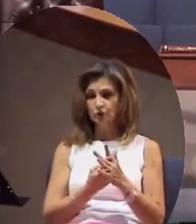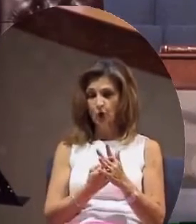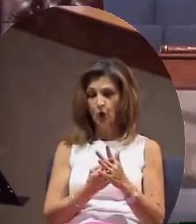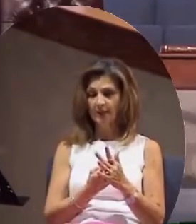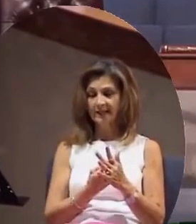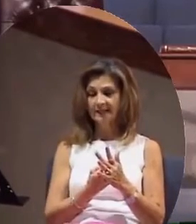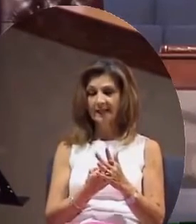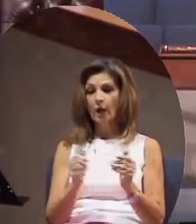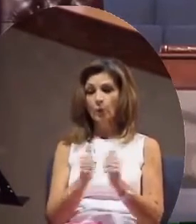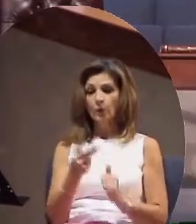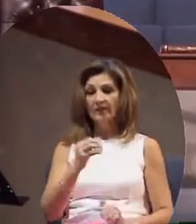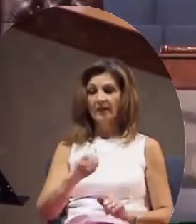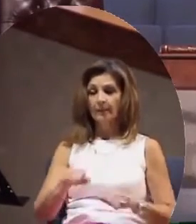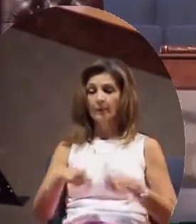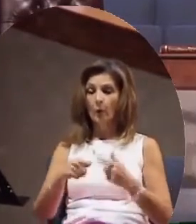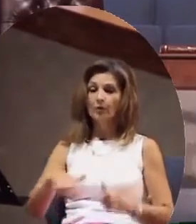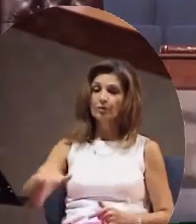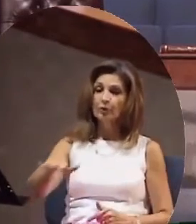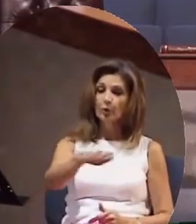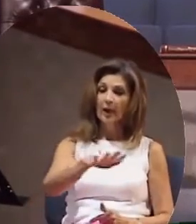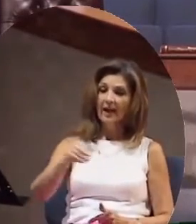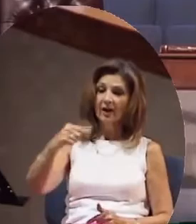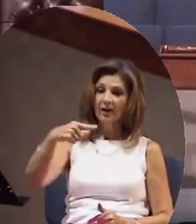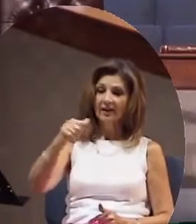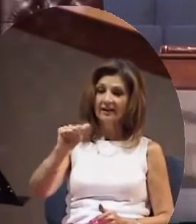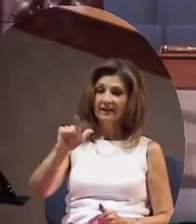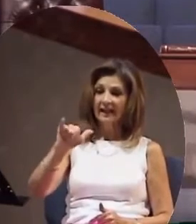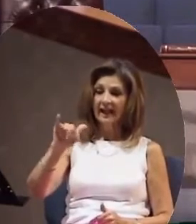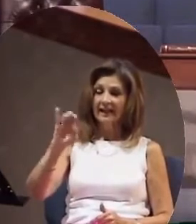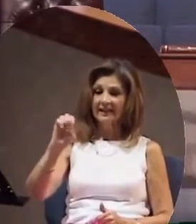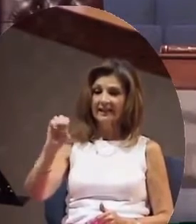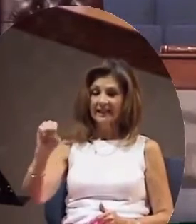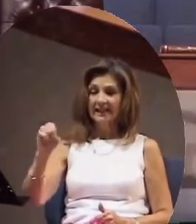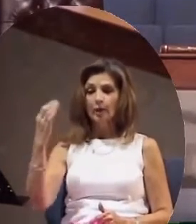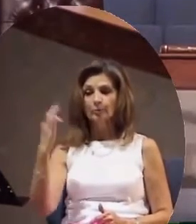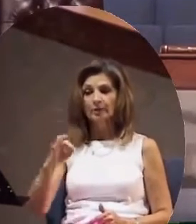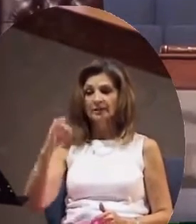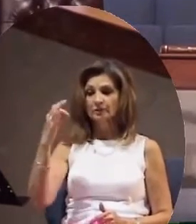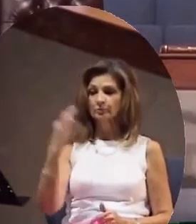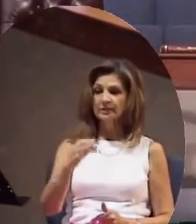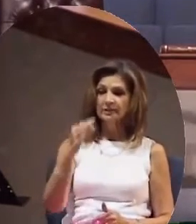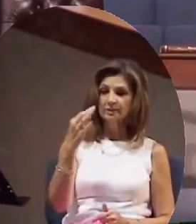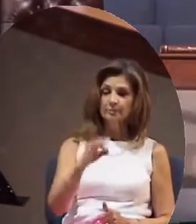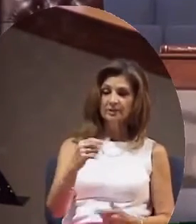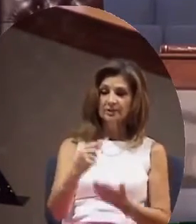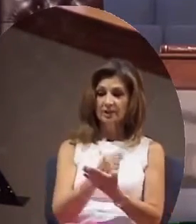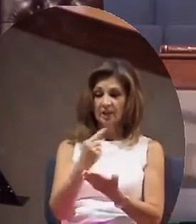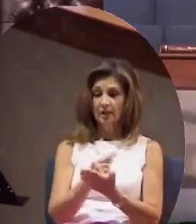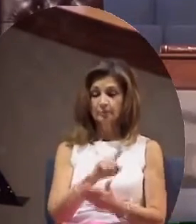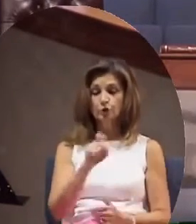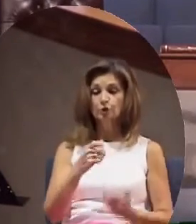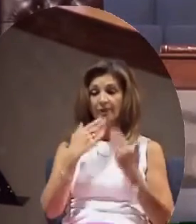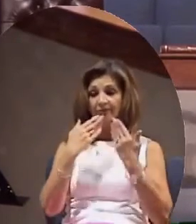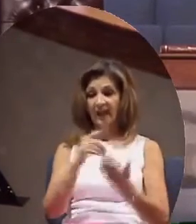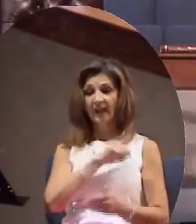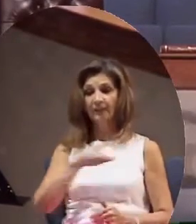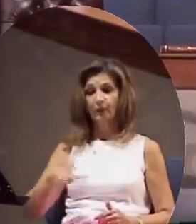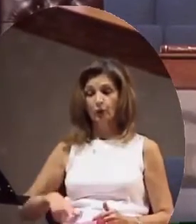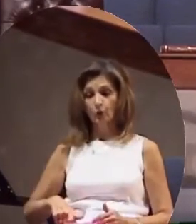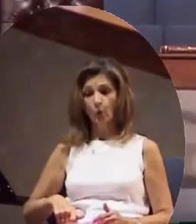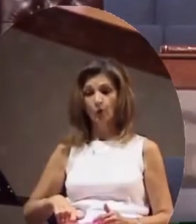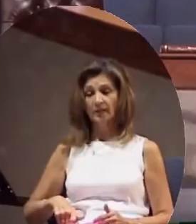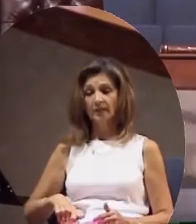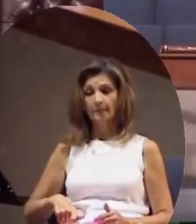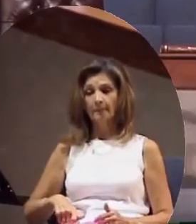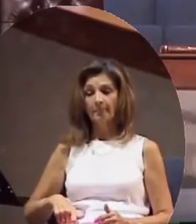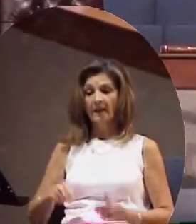and began with him going throughout Galilee preaching the gospel. Boy, you ought to thank the Lord tonight that you've got a church where the preeminence